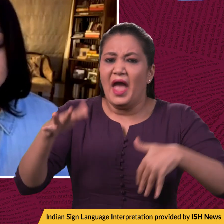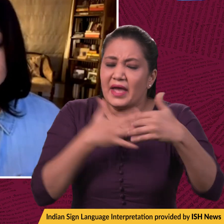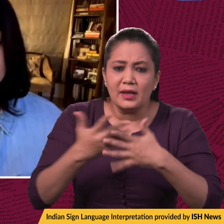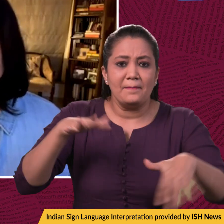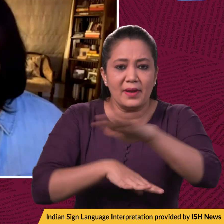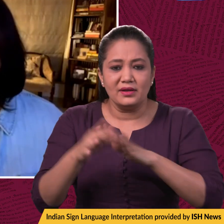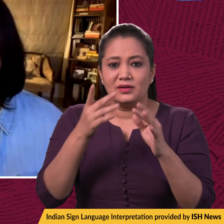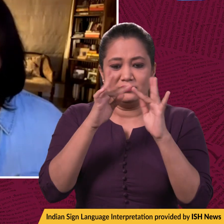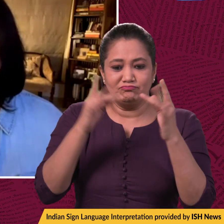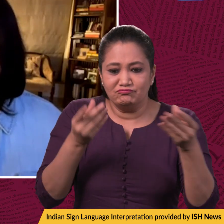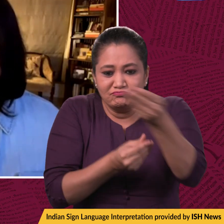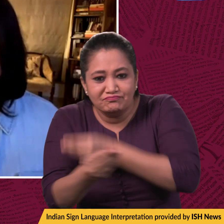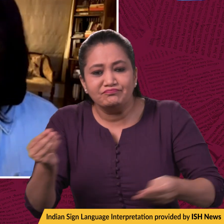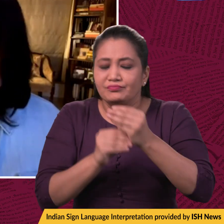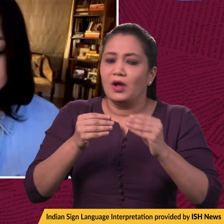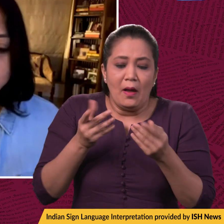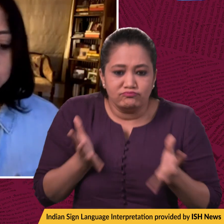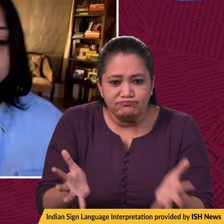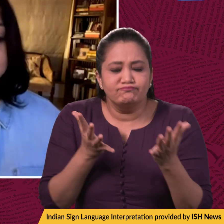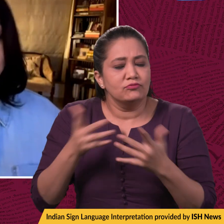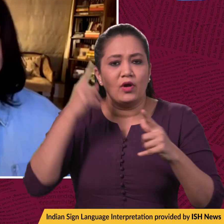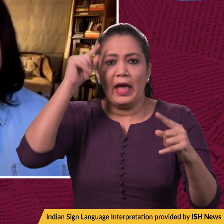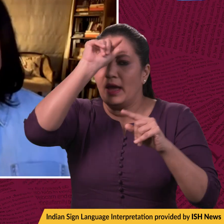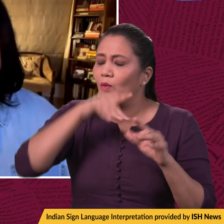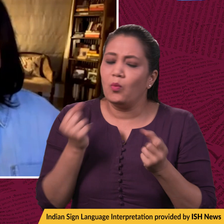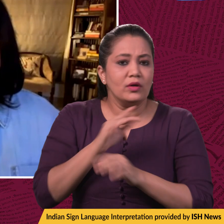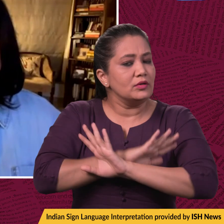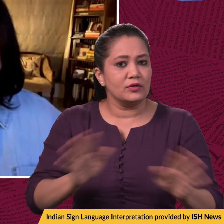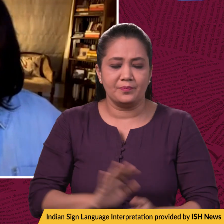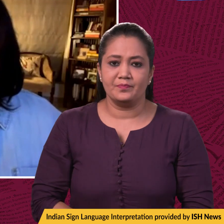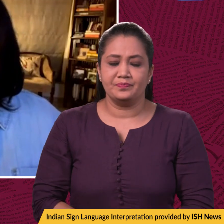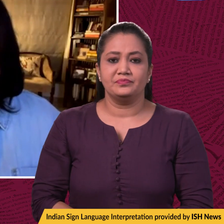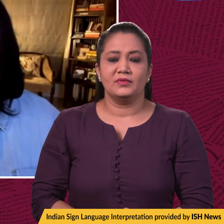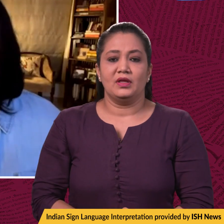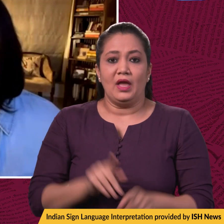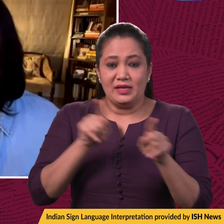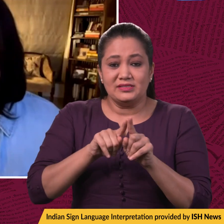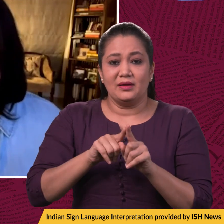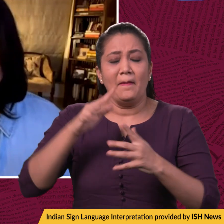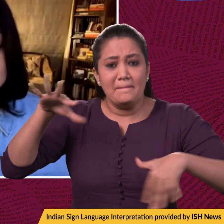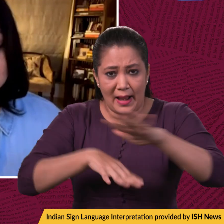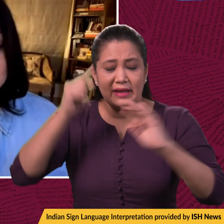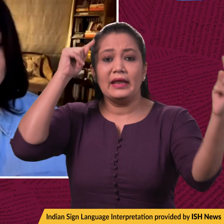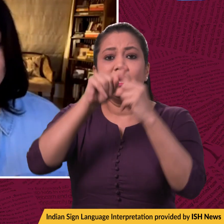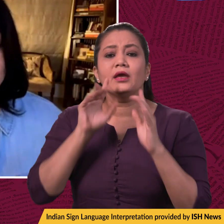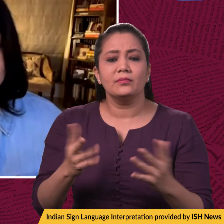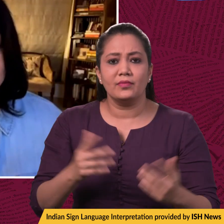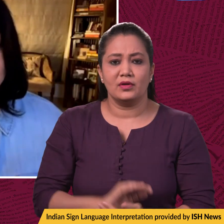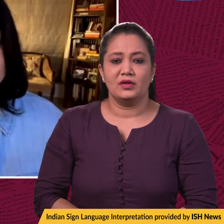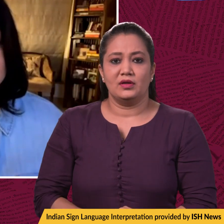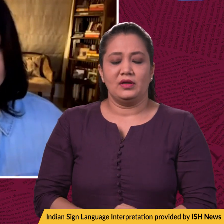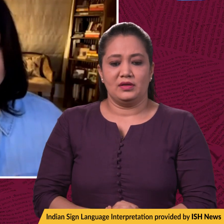of boosting the cryptocurrency sector in India, end quote. He went on to say the authorities intend to roll out a